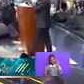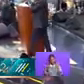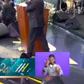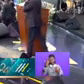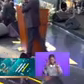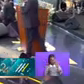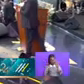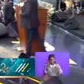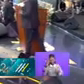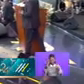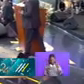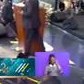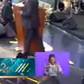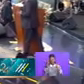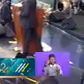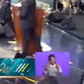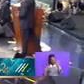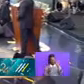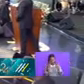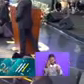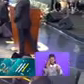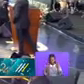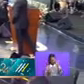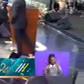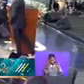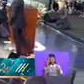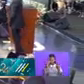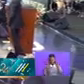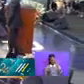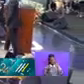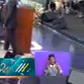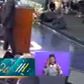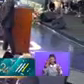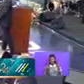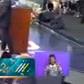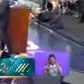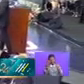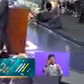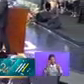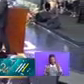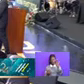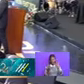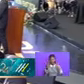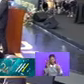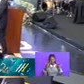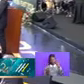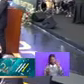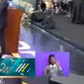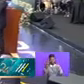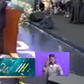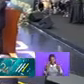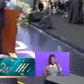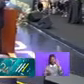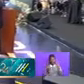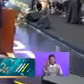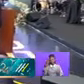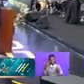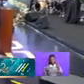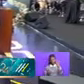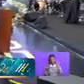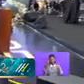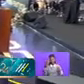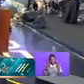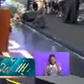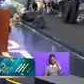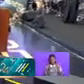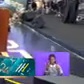fire fire fire fire fire fire